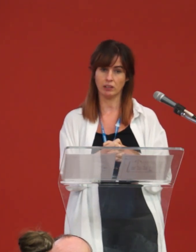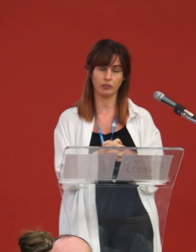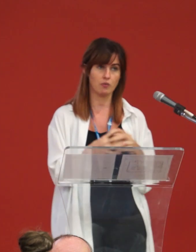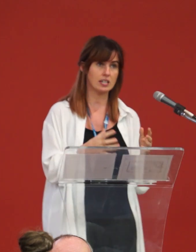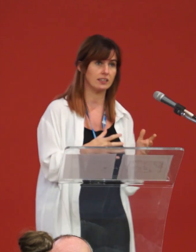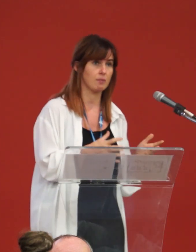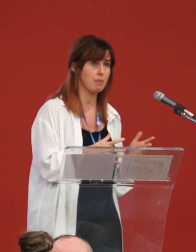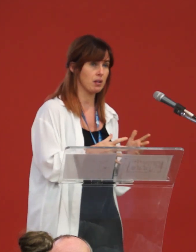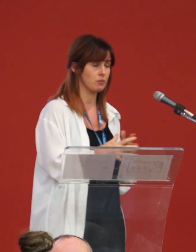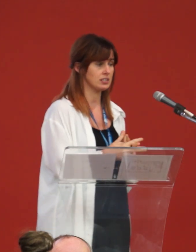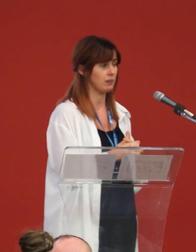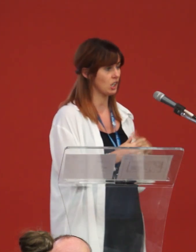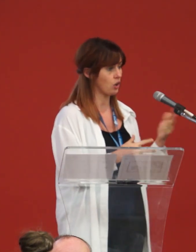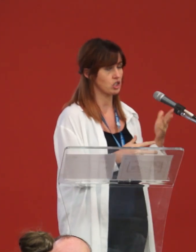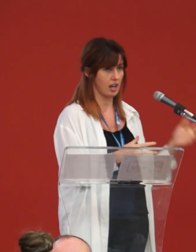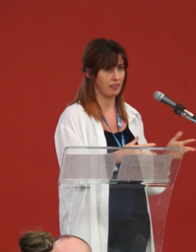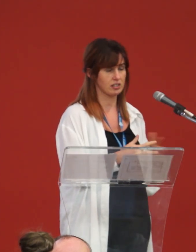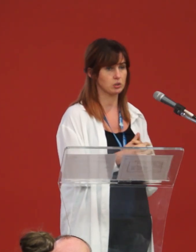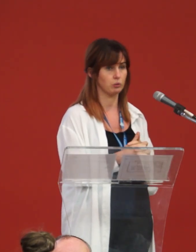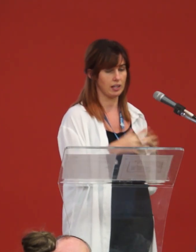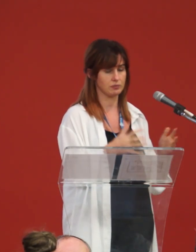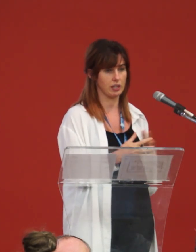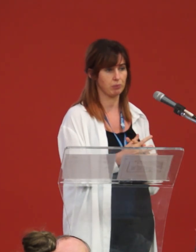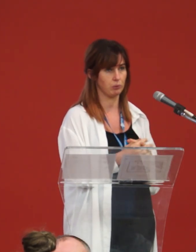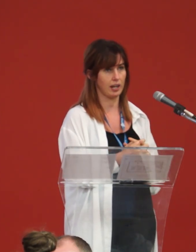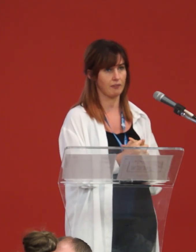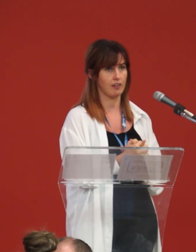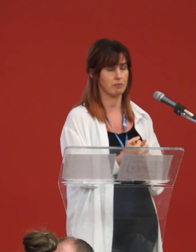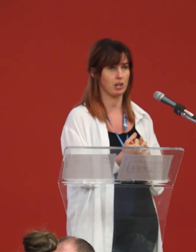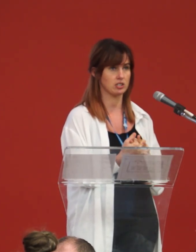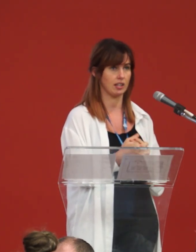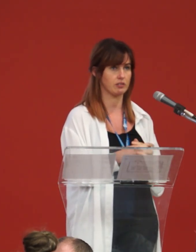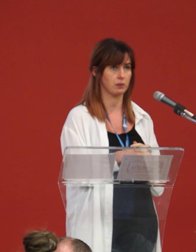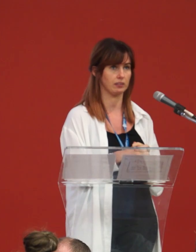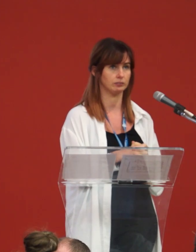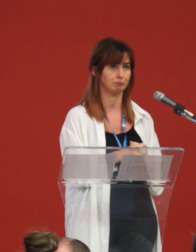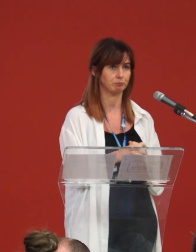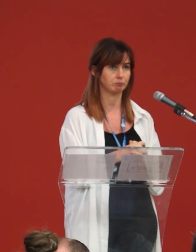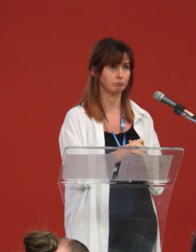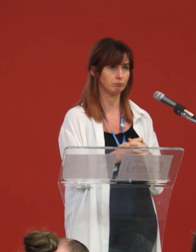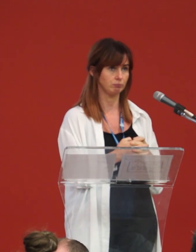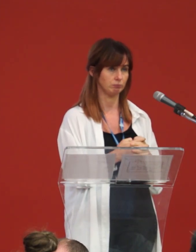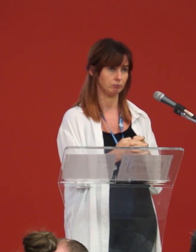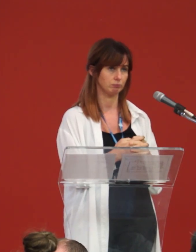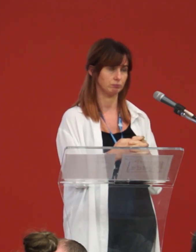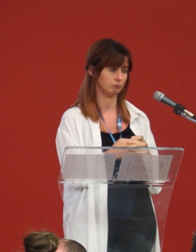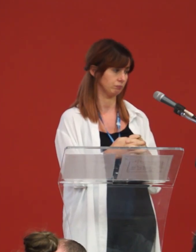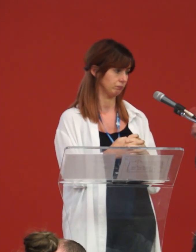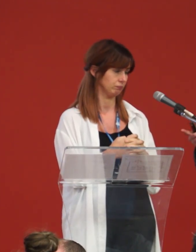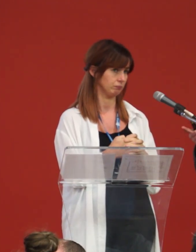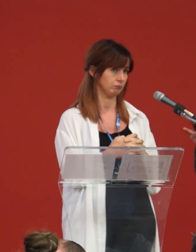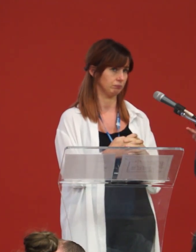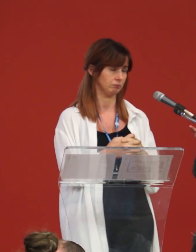in hospital for a reason, then there might be a reason why you can't share that. So that's really important to have that information there as well. The passports